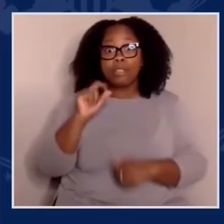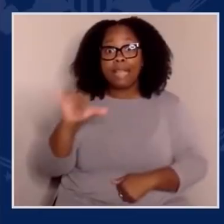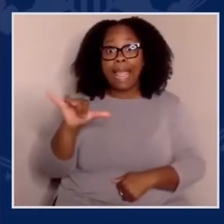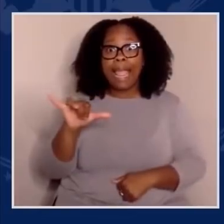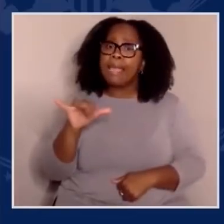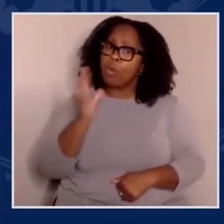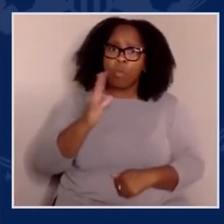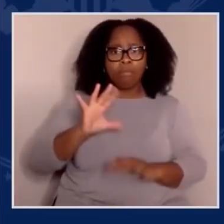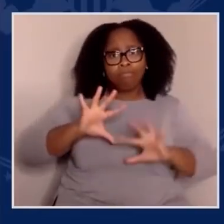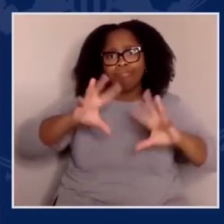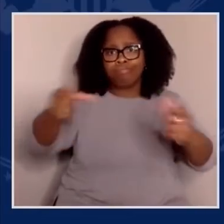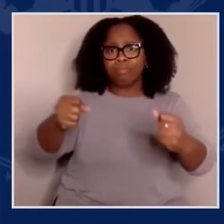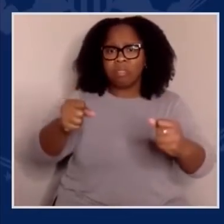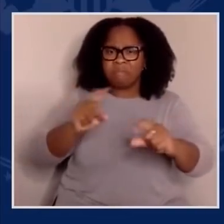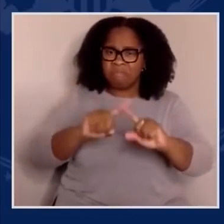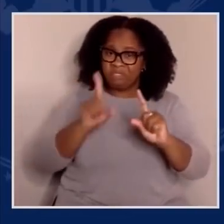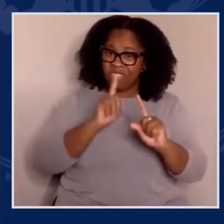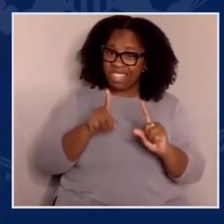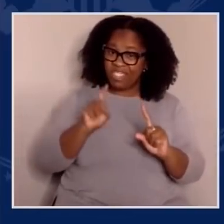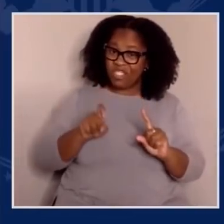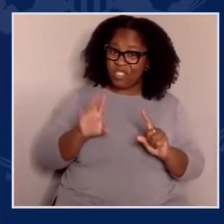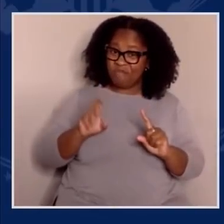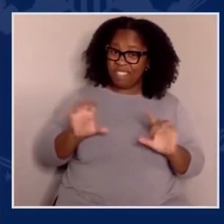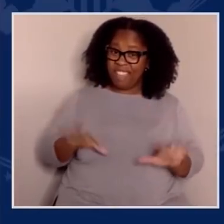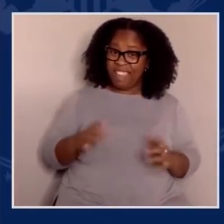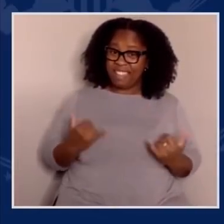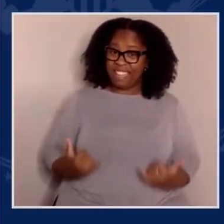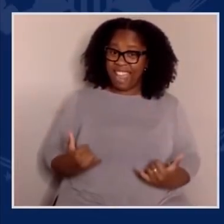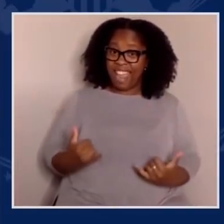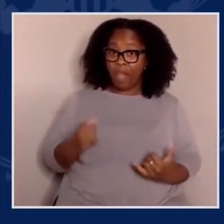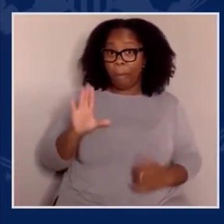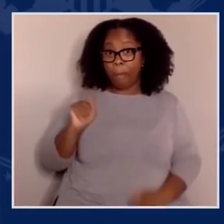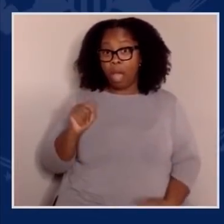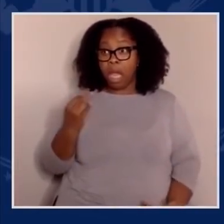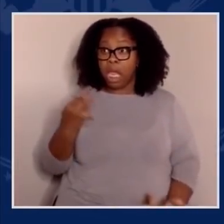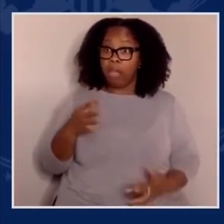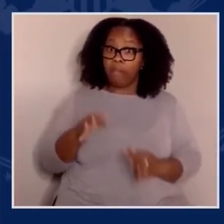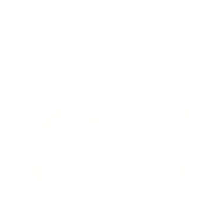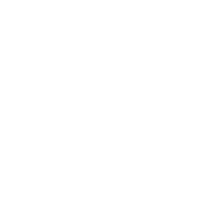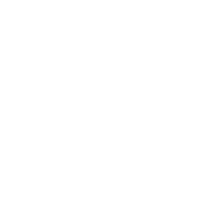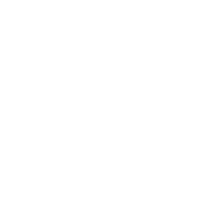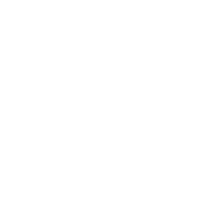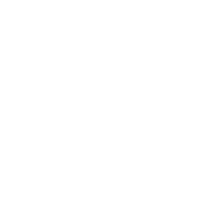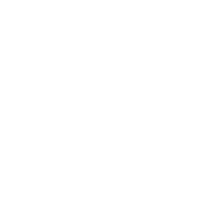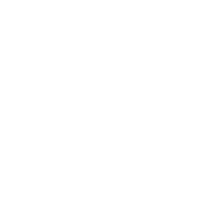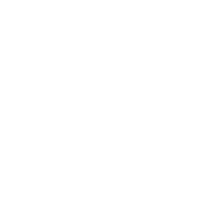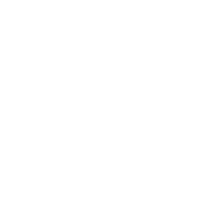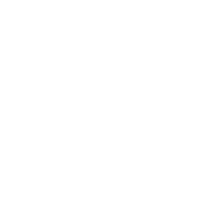now. But if it waits, it takes a long time to get this thing going.